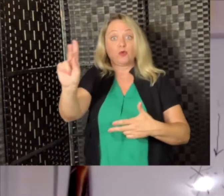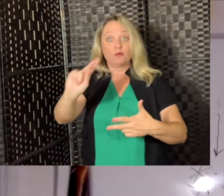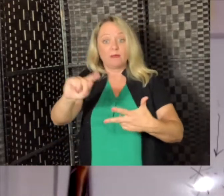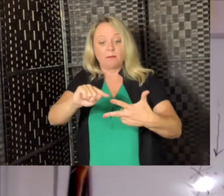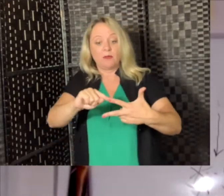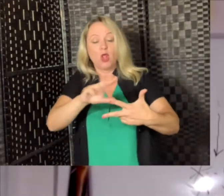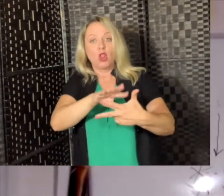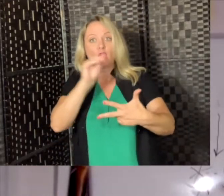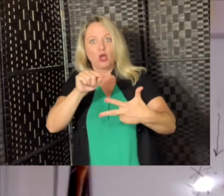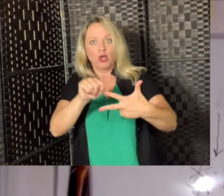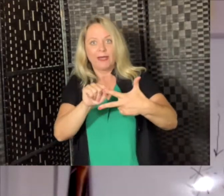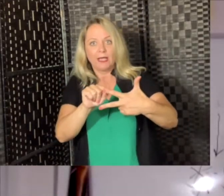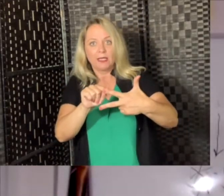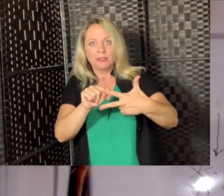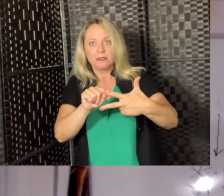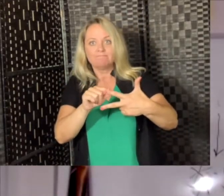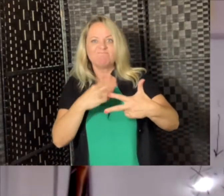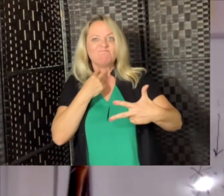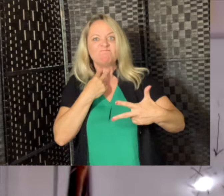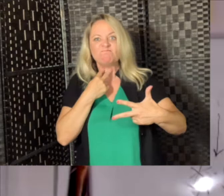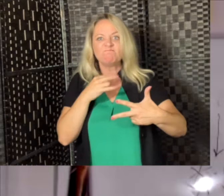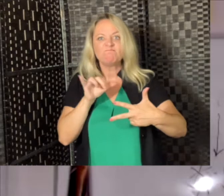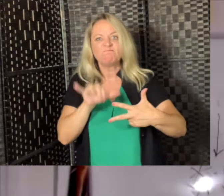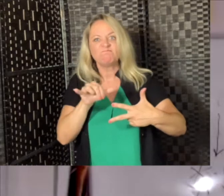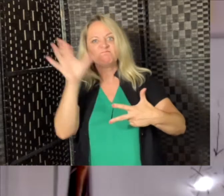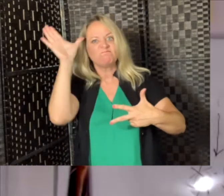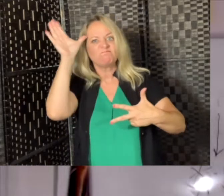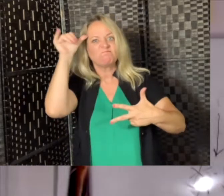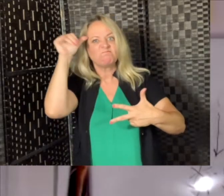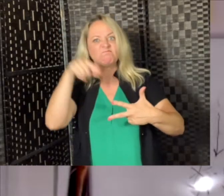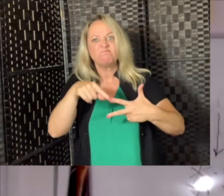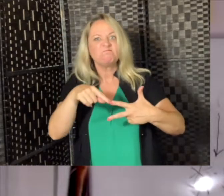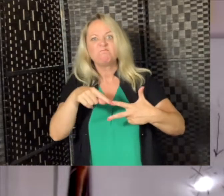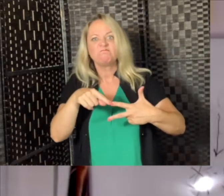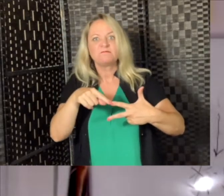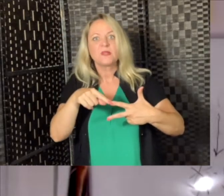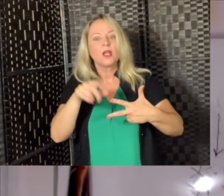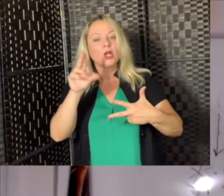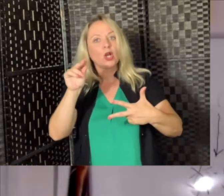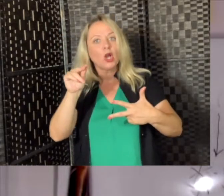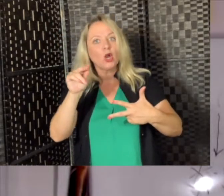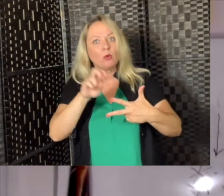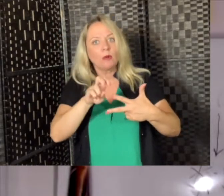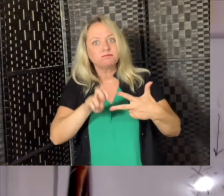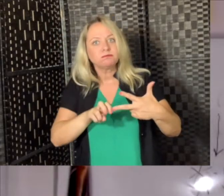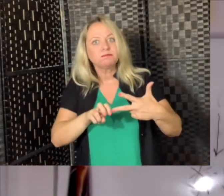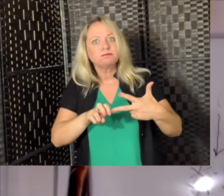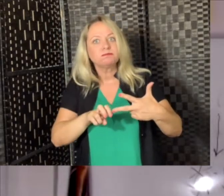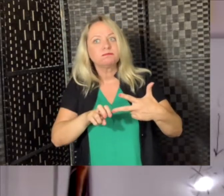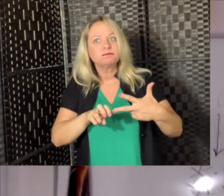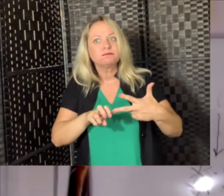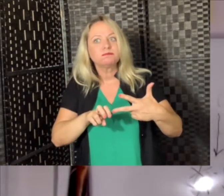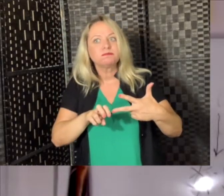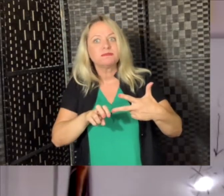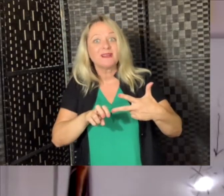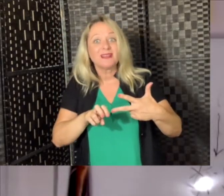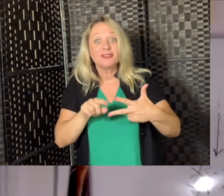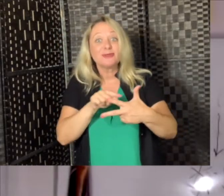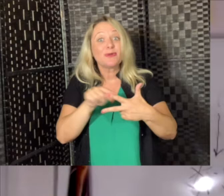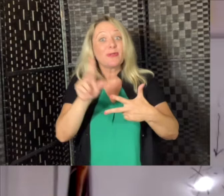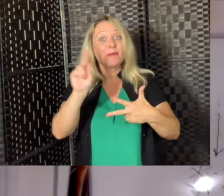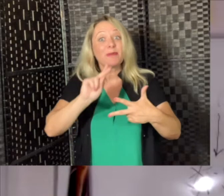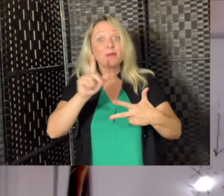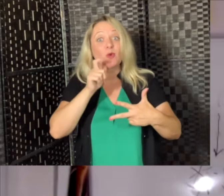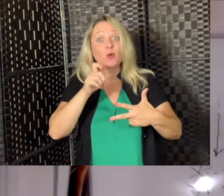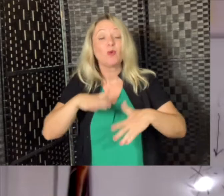step and never get to experience the wonder of